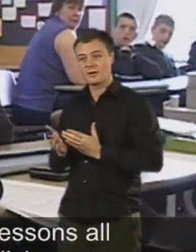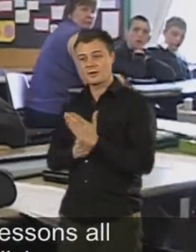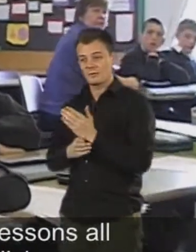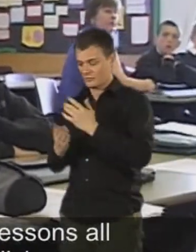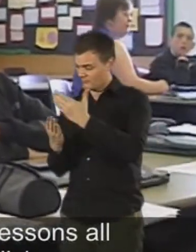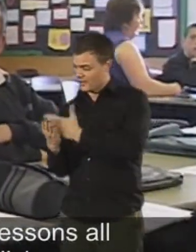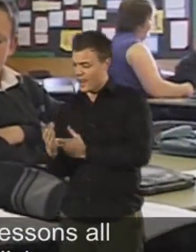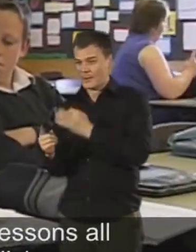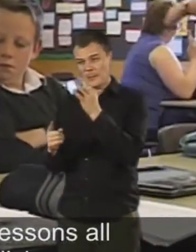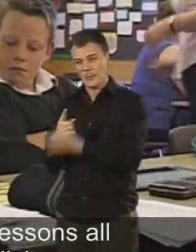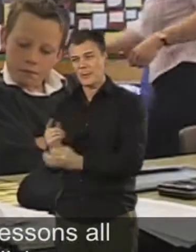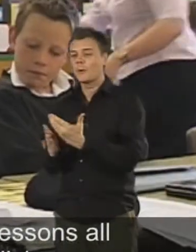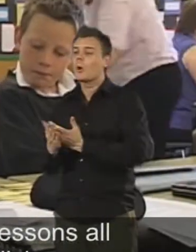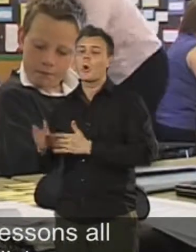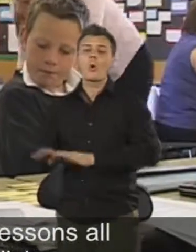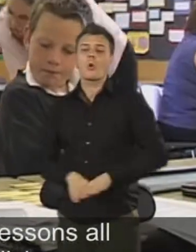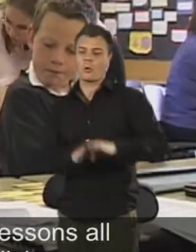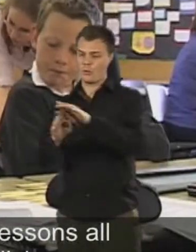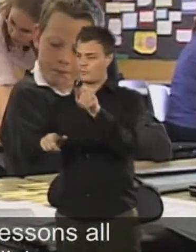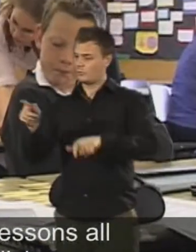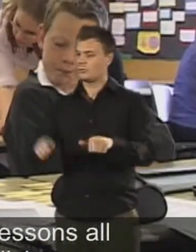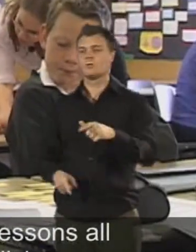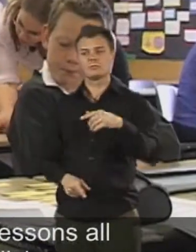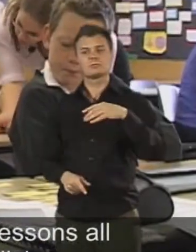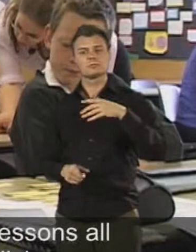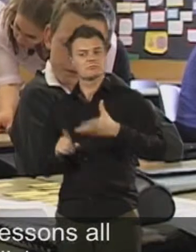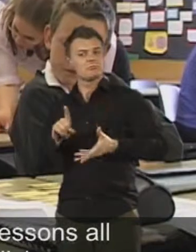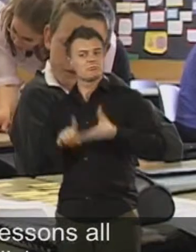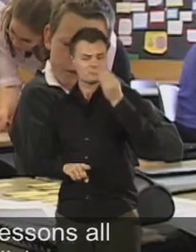pupils are making progress in English. South African people are very